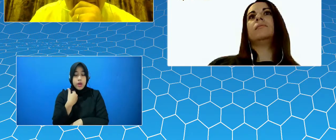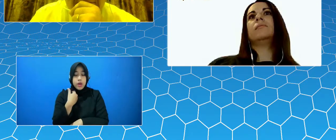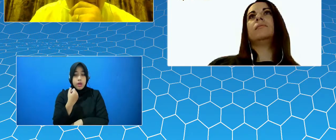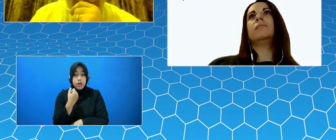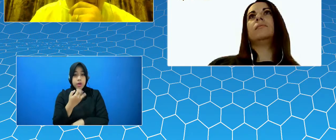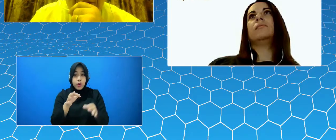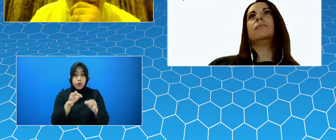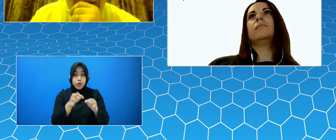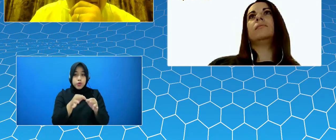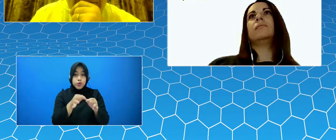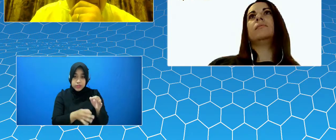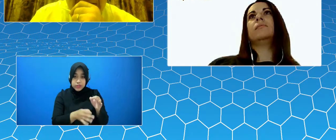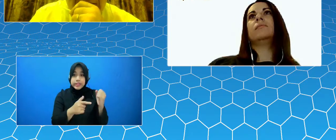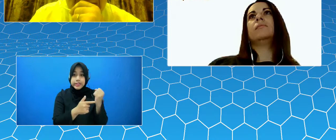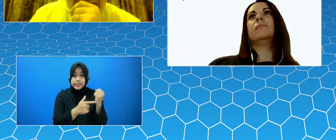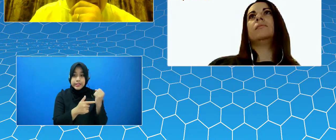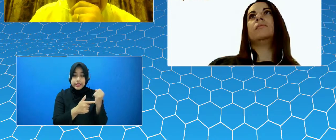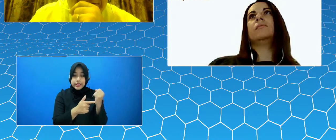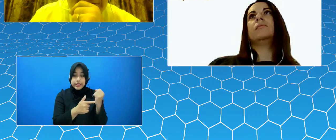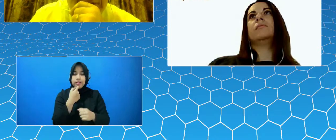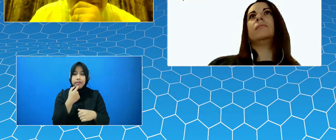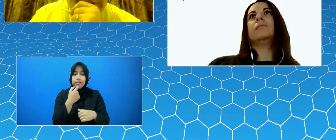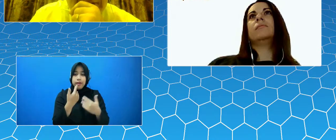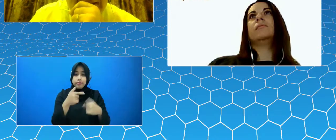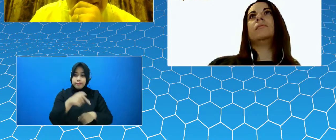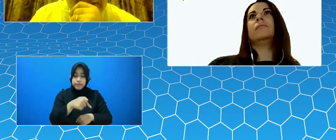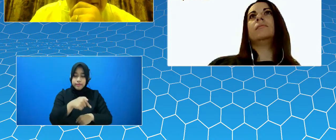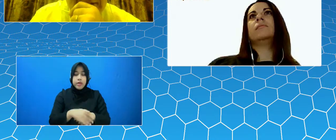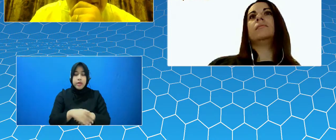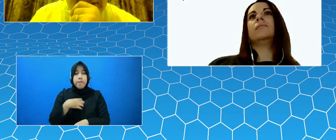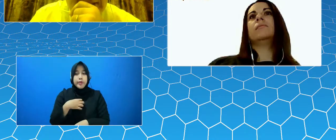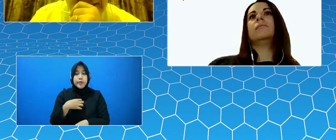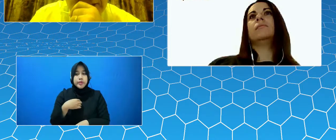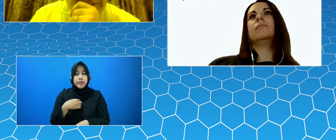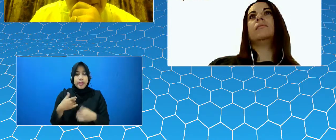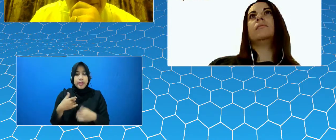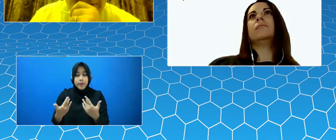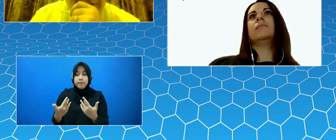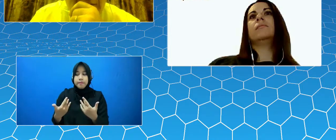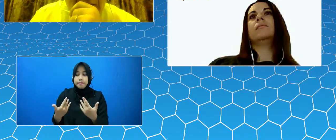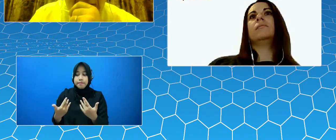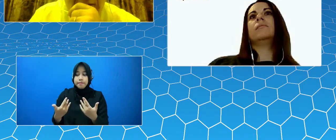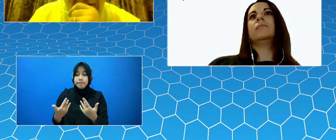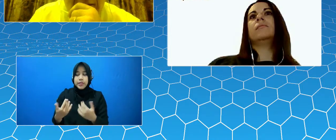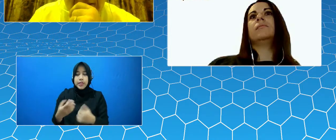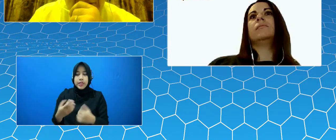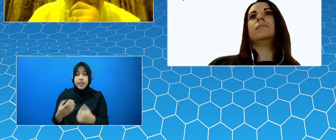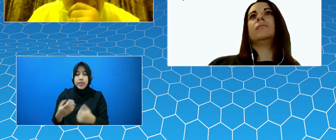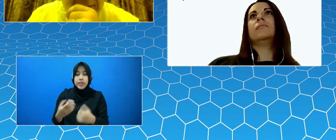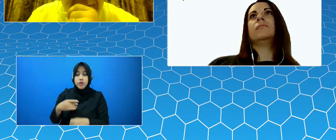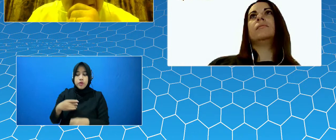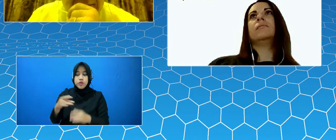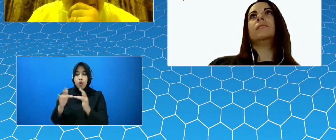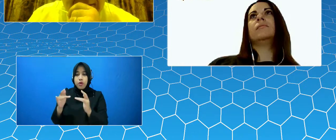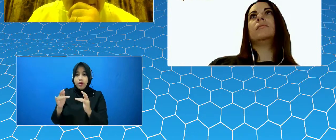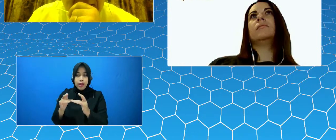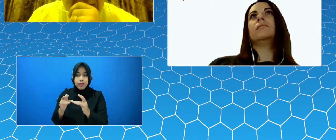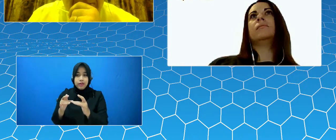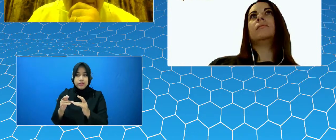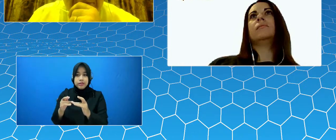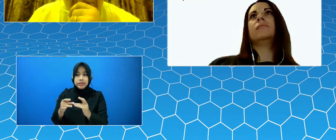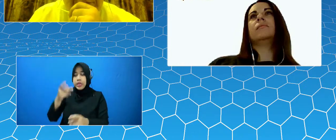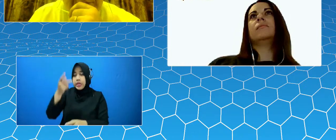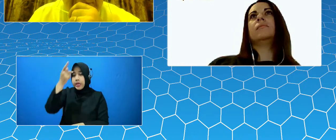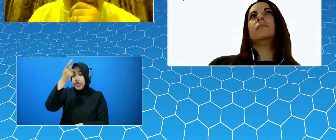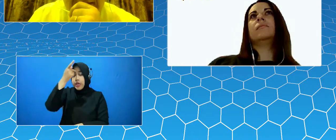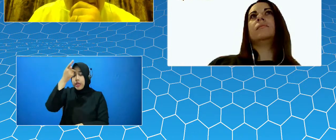this? I mean, some sort of online diagnosis of cancer to catch people who are not aware that they have cancer